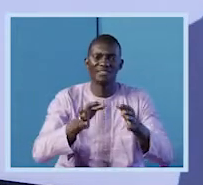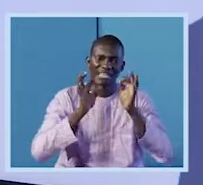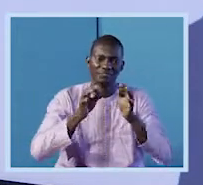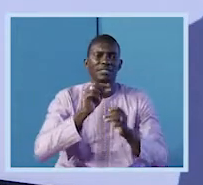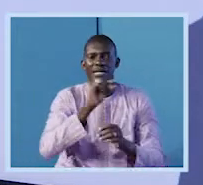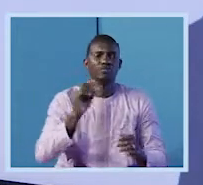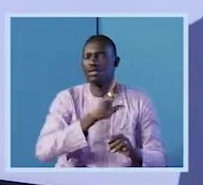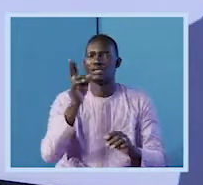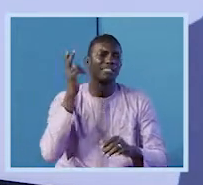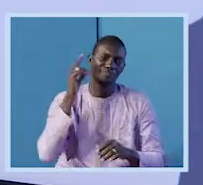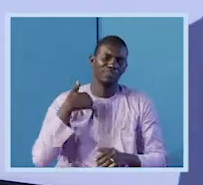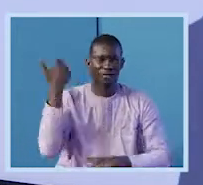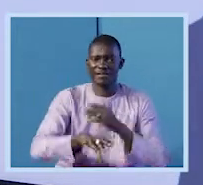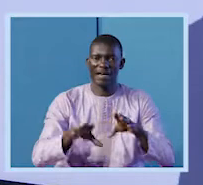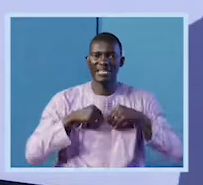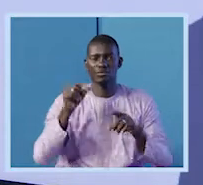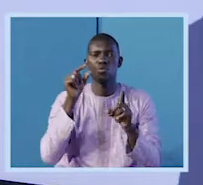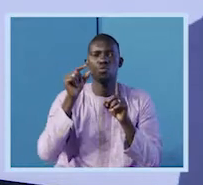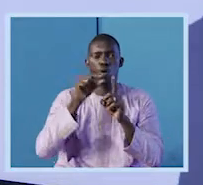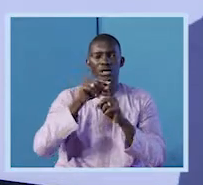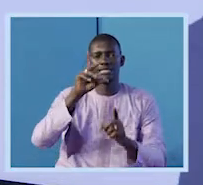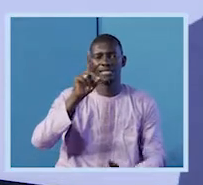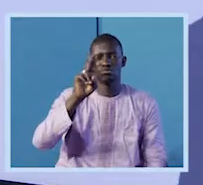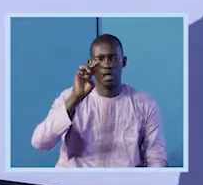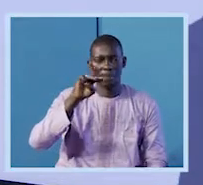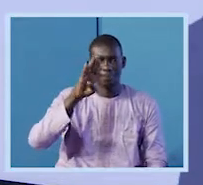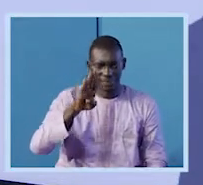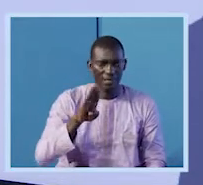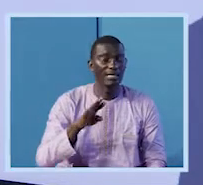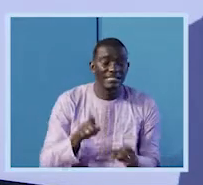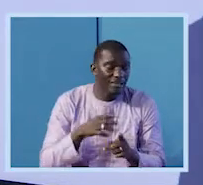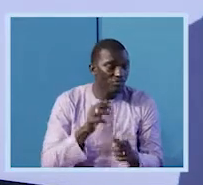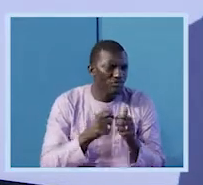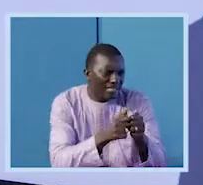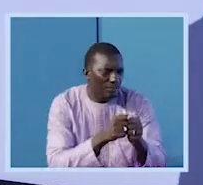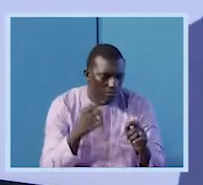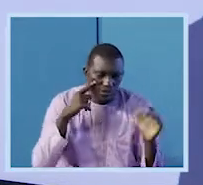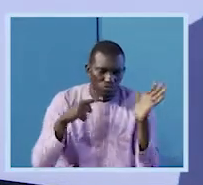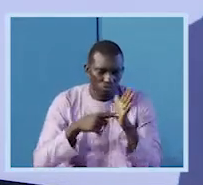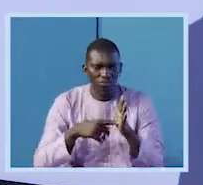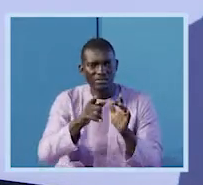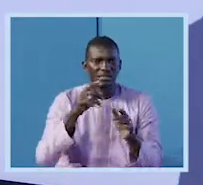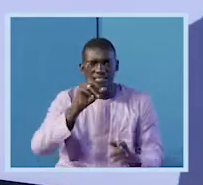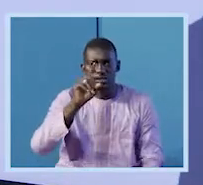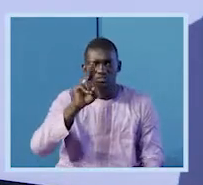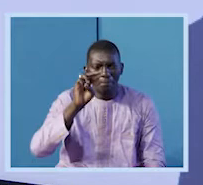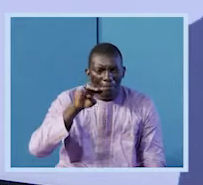they don't accept it. Yeah. Yeah. Even if you call them dumb, or if you write to them, you send them an SMS text indicating that they're dumb.